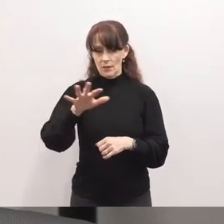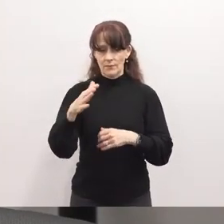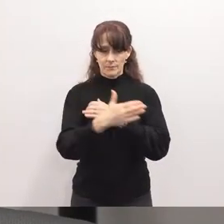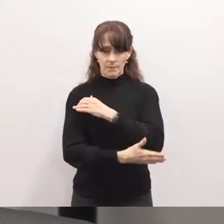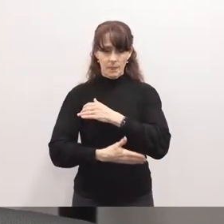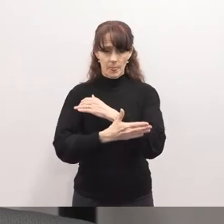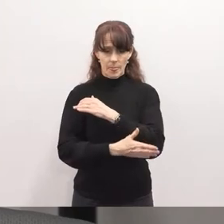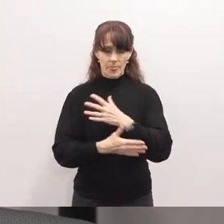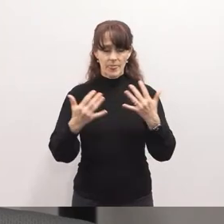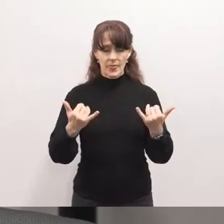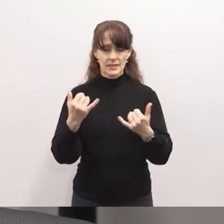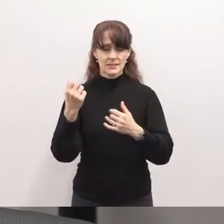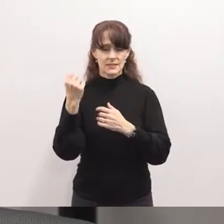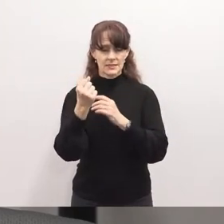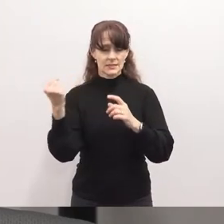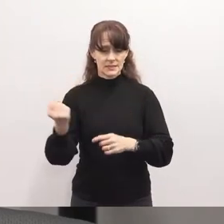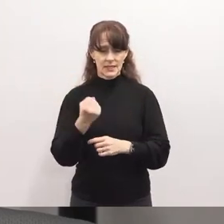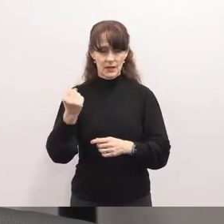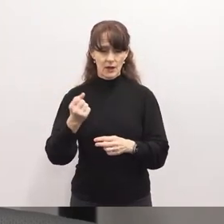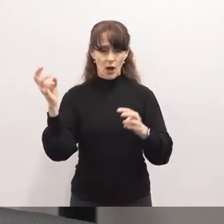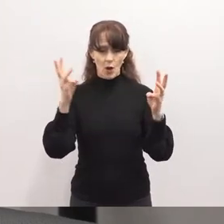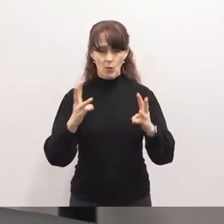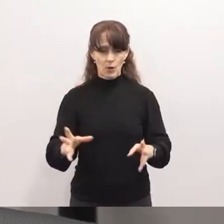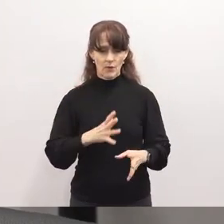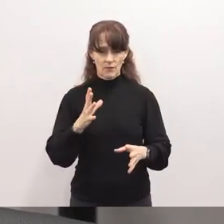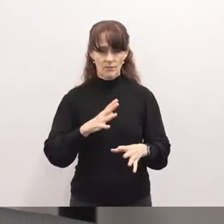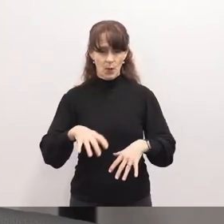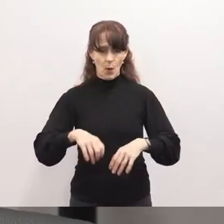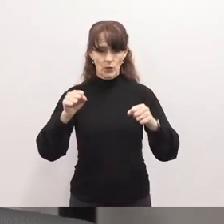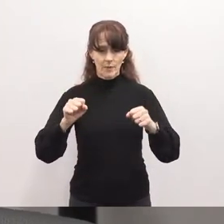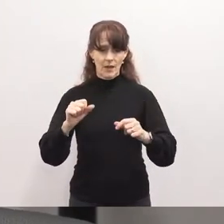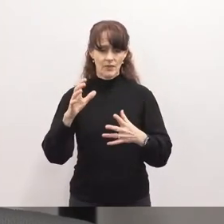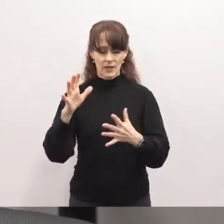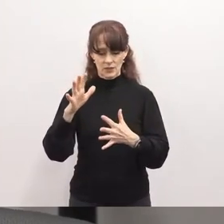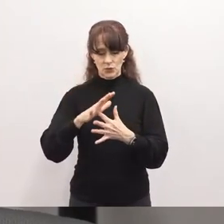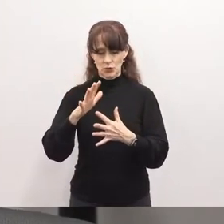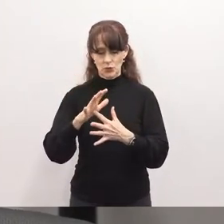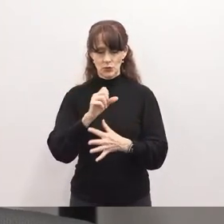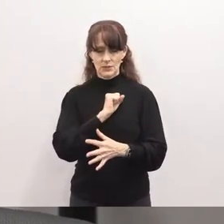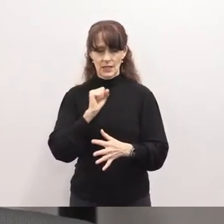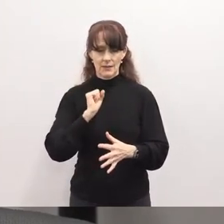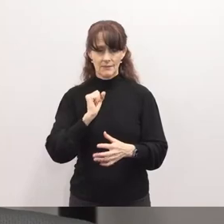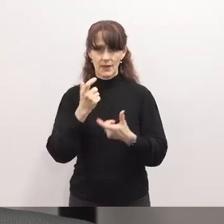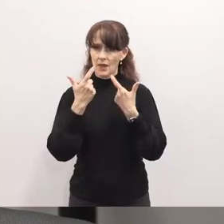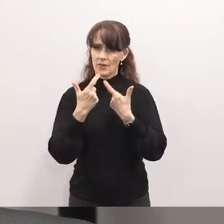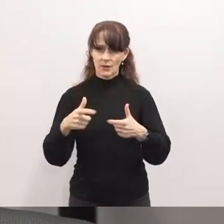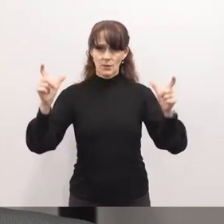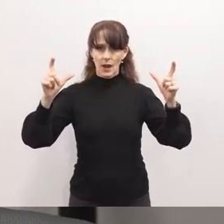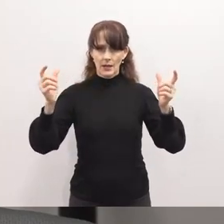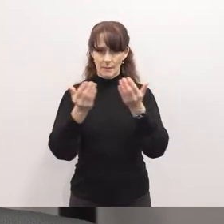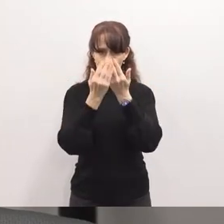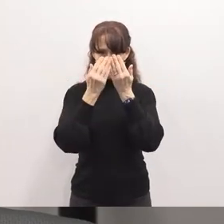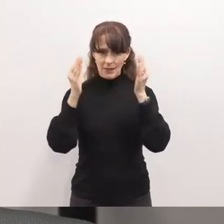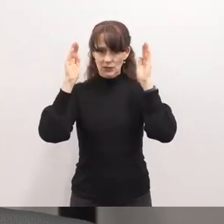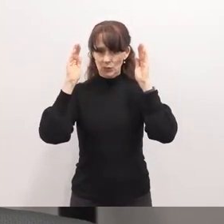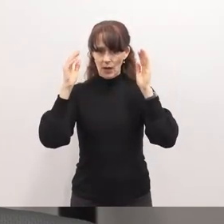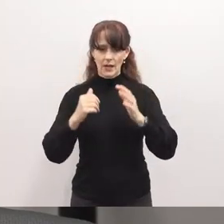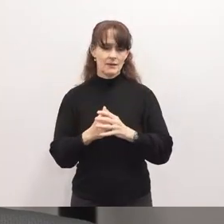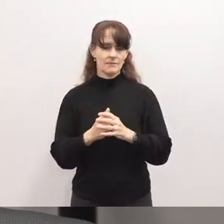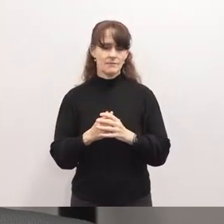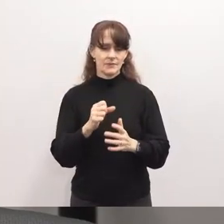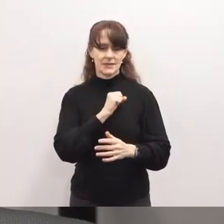Saturday is our annual winter formal dance hosted by our junior senate. The theme is the Grand Masquerade. Our Senate is working very